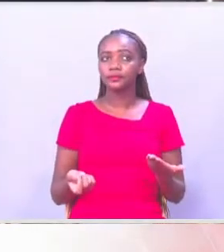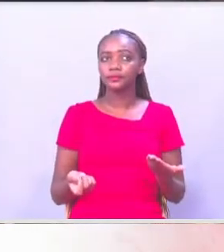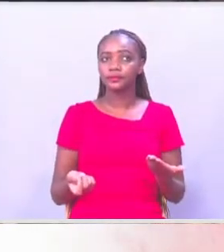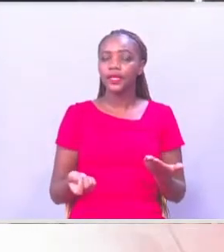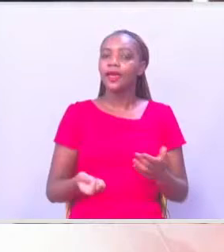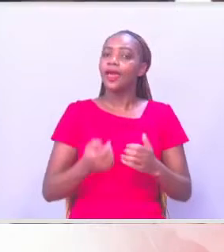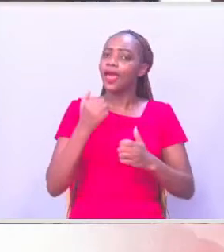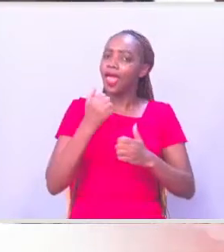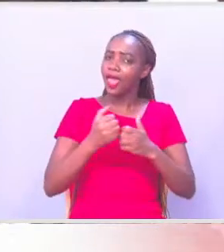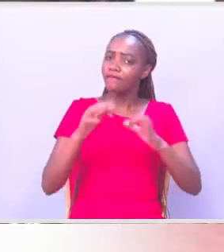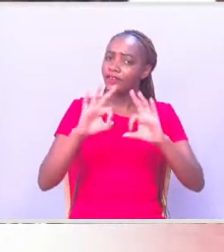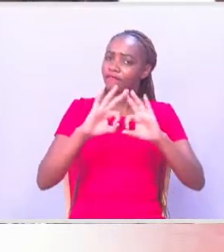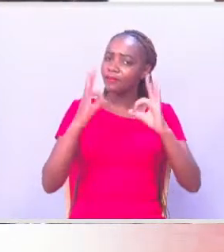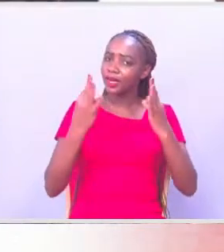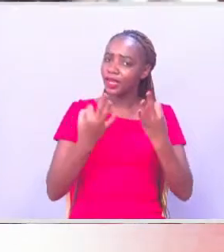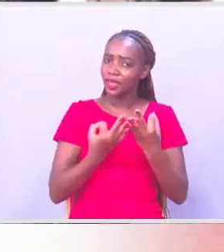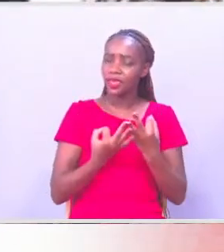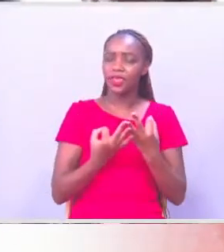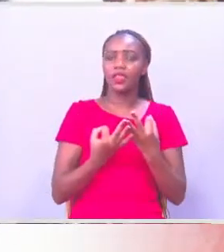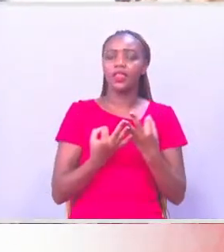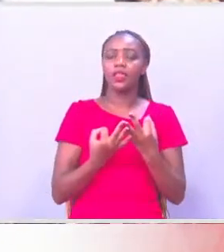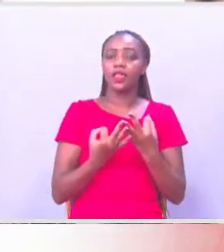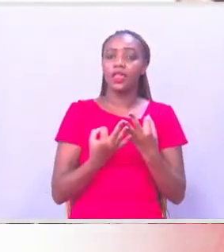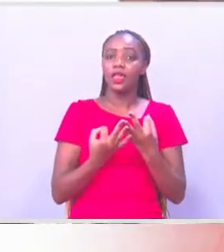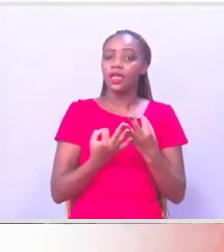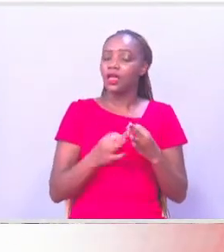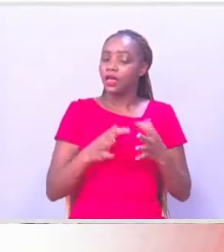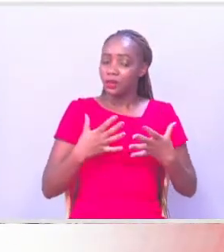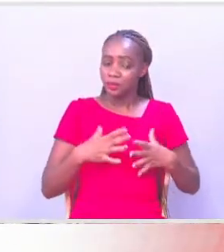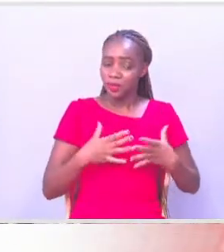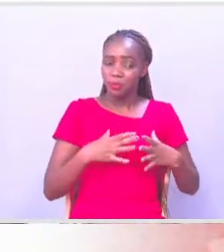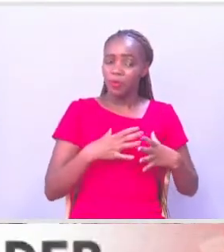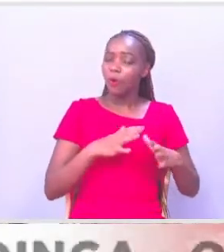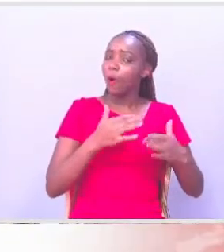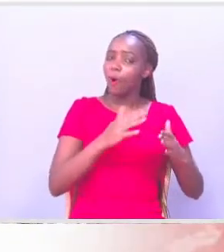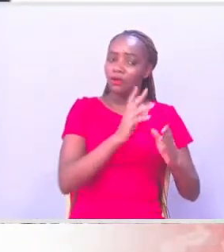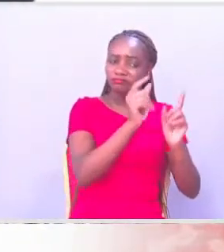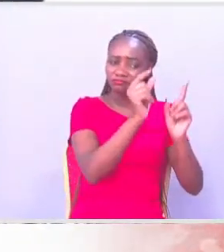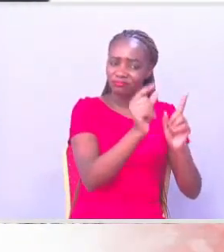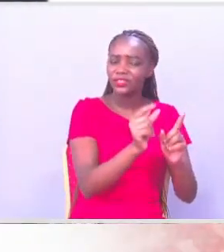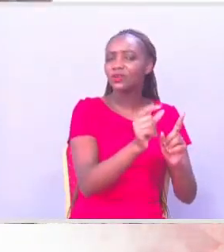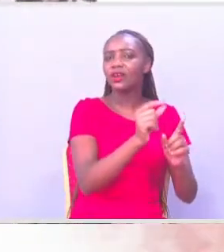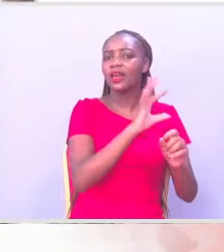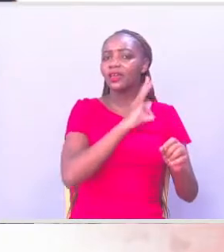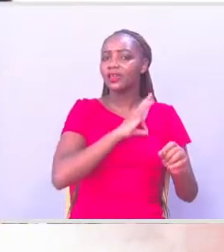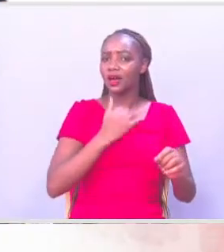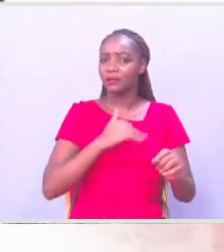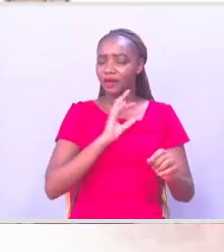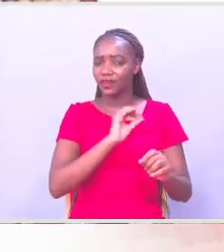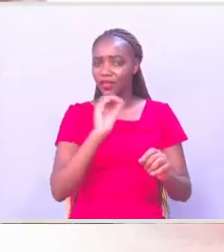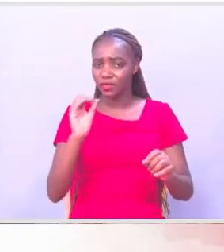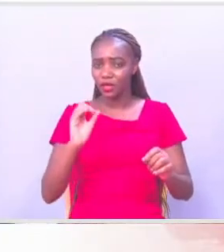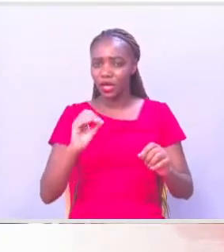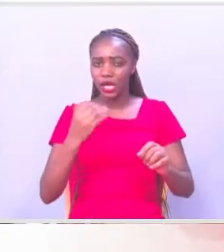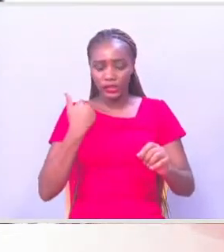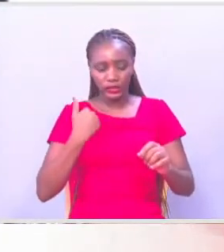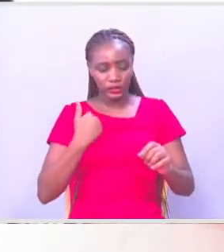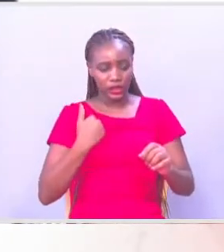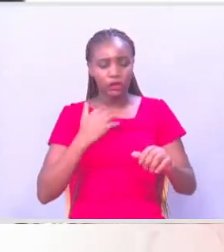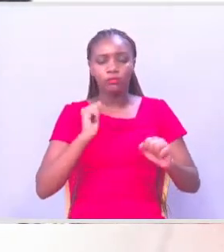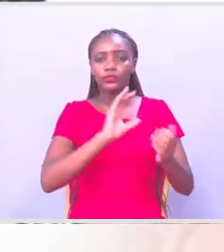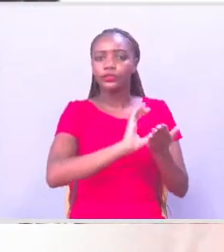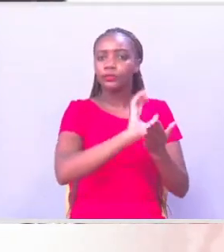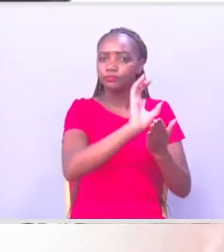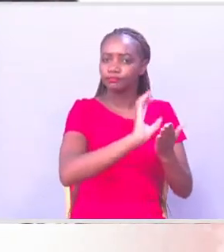Kila familia ambaye hakuna mtu mmoja ambaye anapata mshahara watakuwa napata kila mwezi